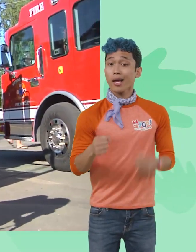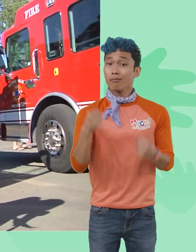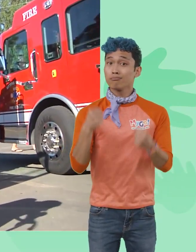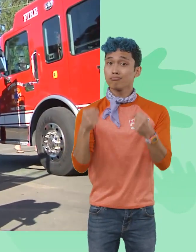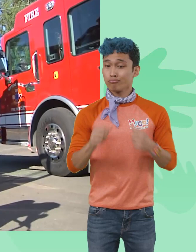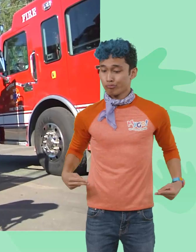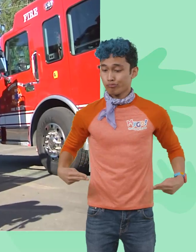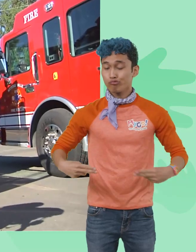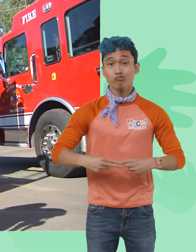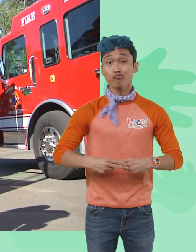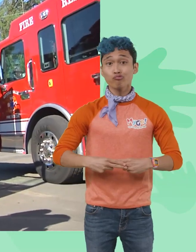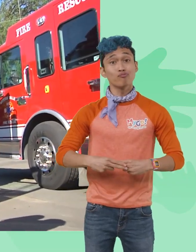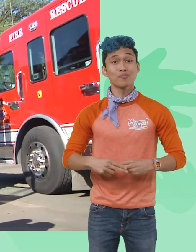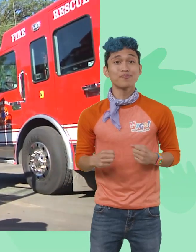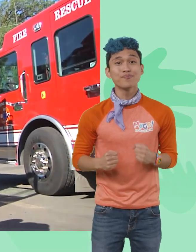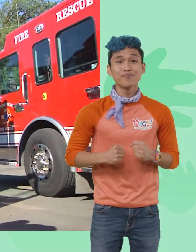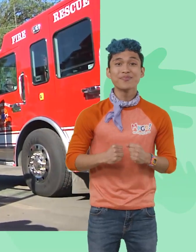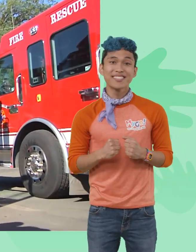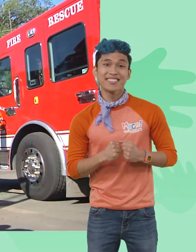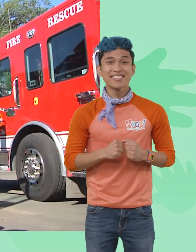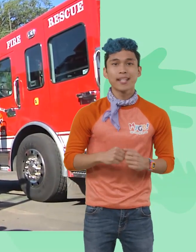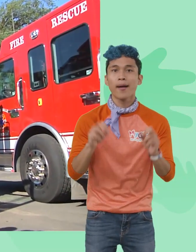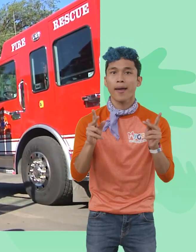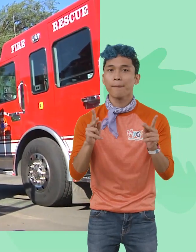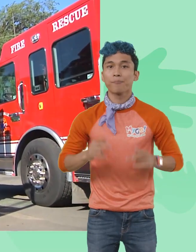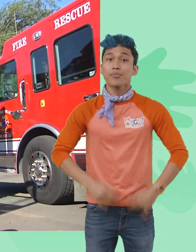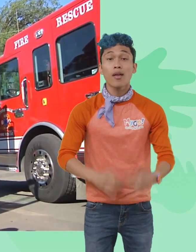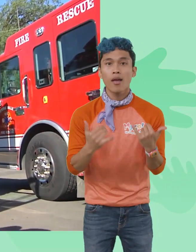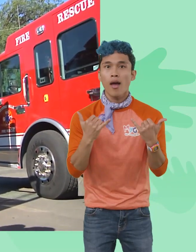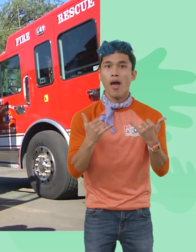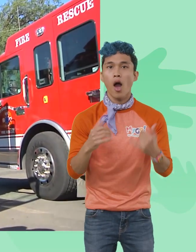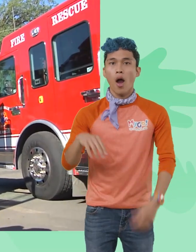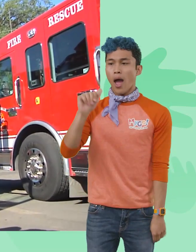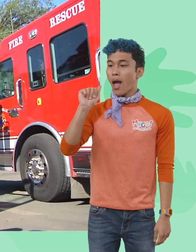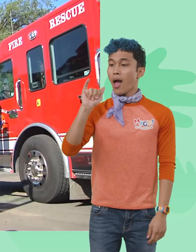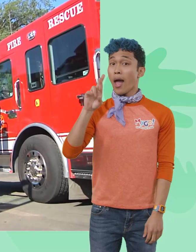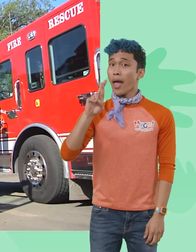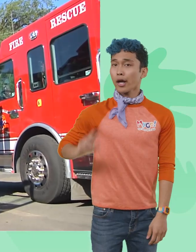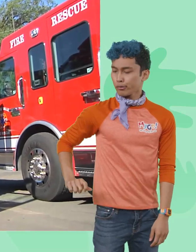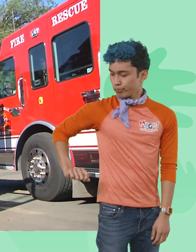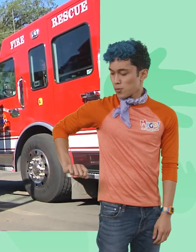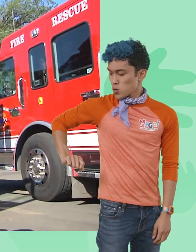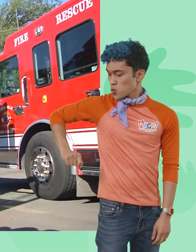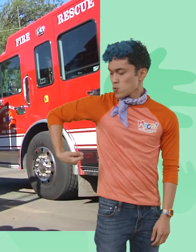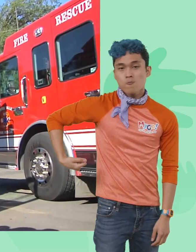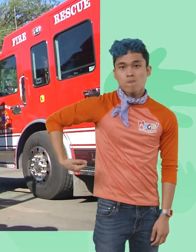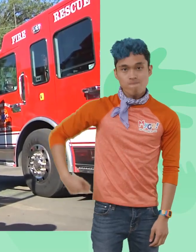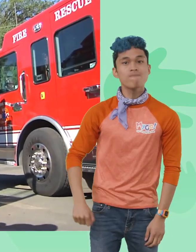kind of like a seatbelt. Okay, and now you gotta turn on the